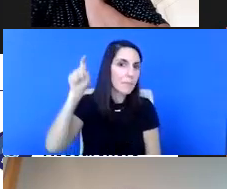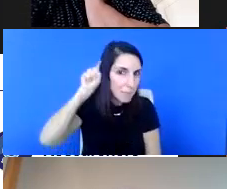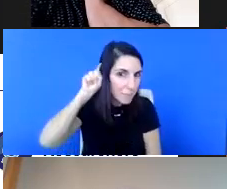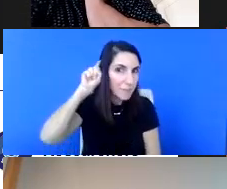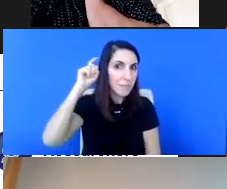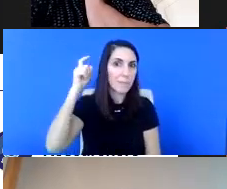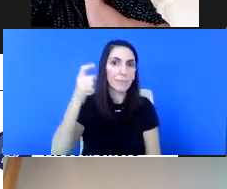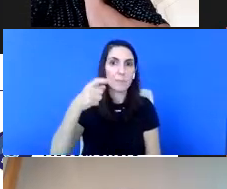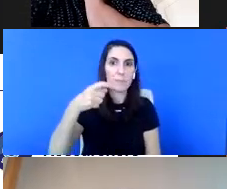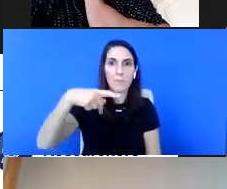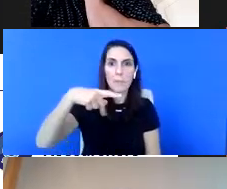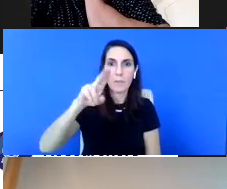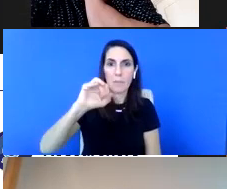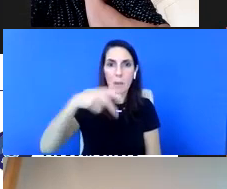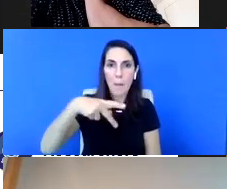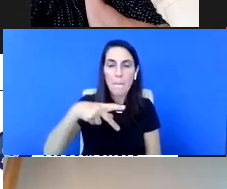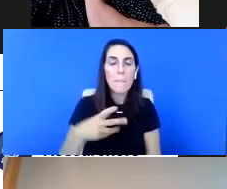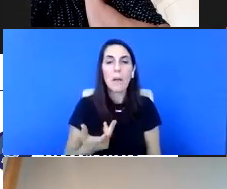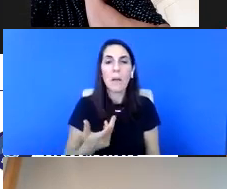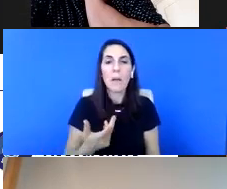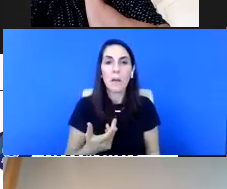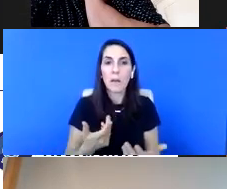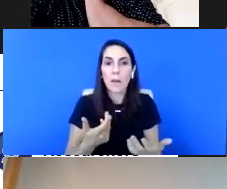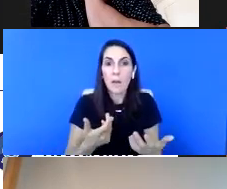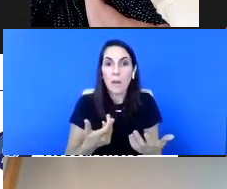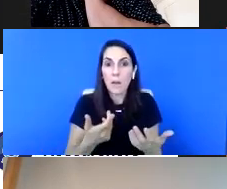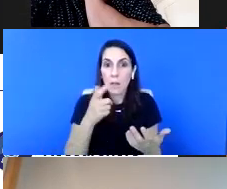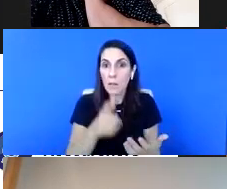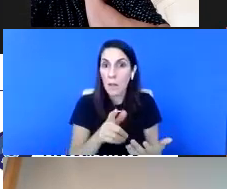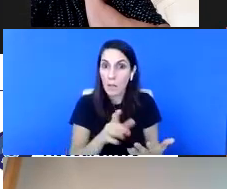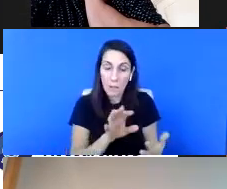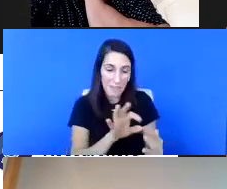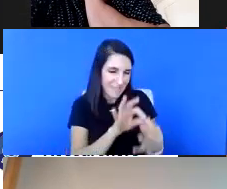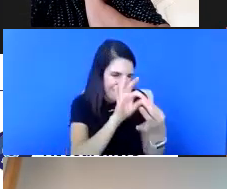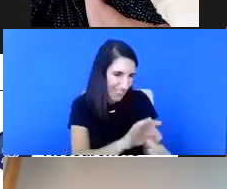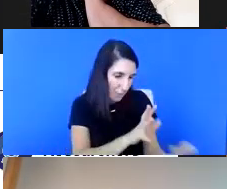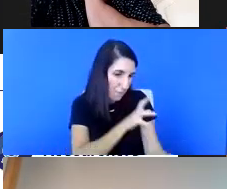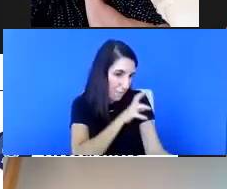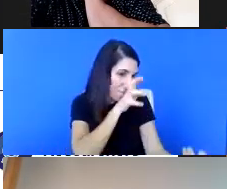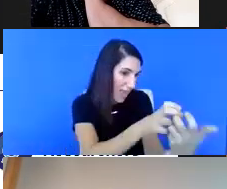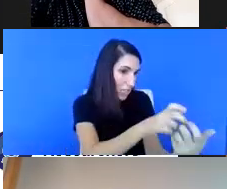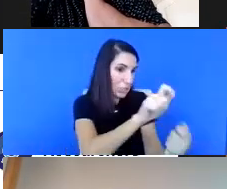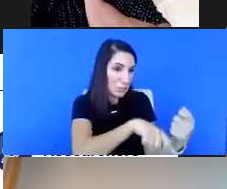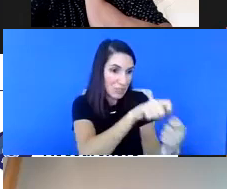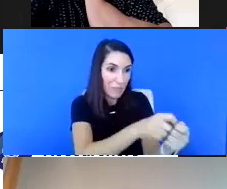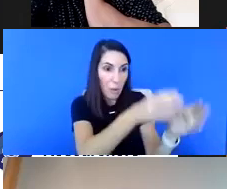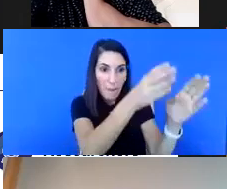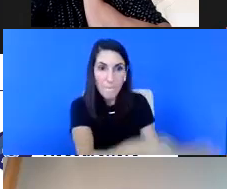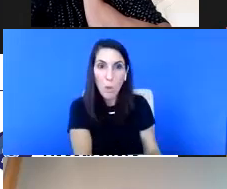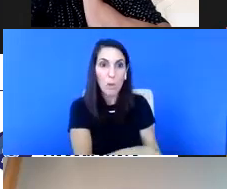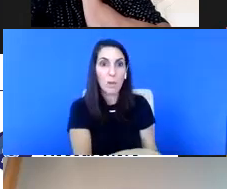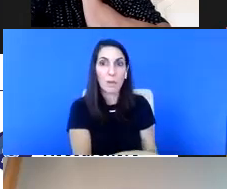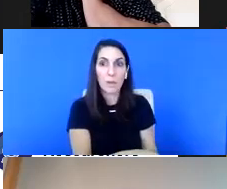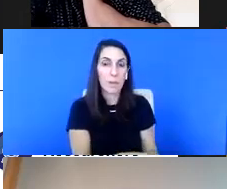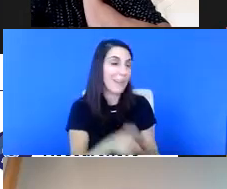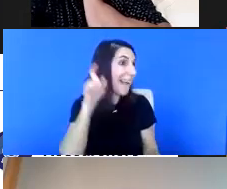they are specific instances where something is calibrated to the individual. So the individual then we can